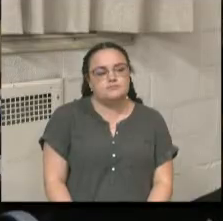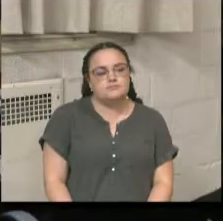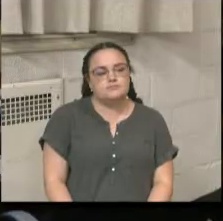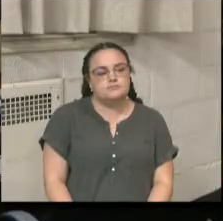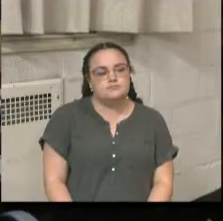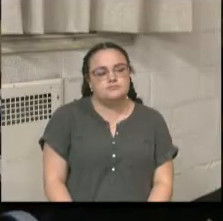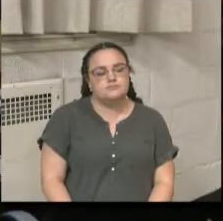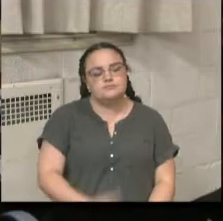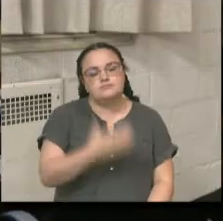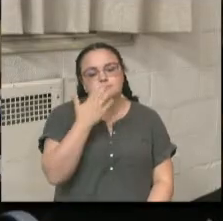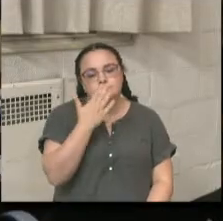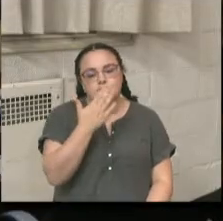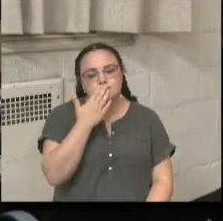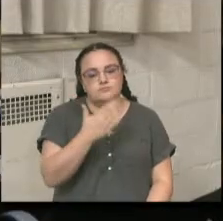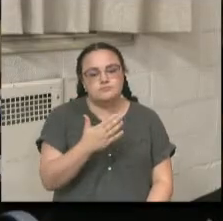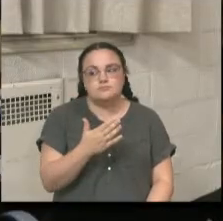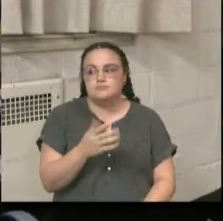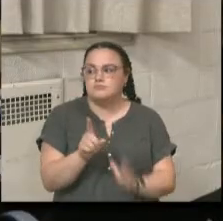Thank you.